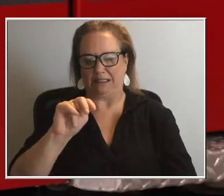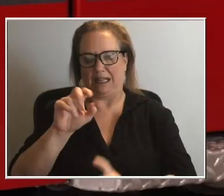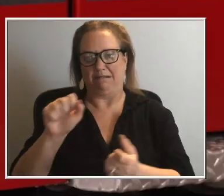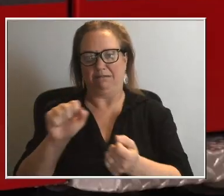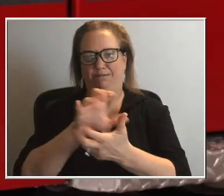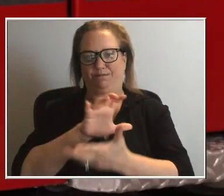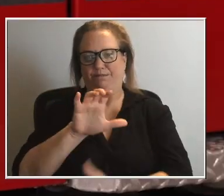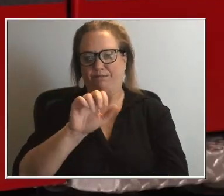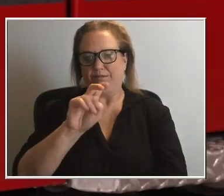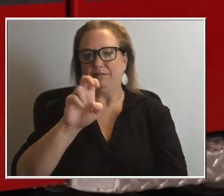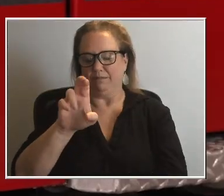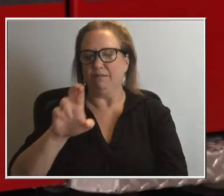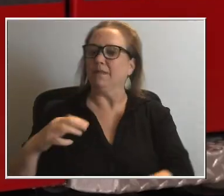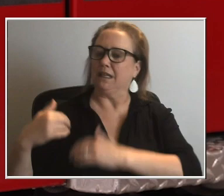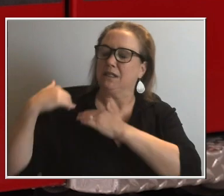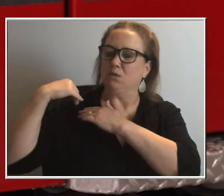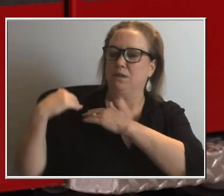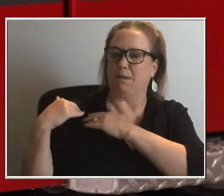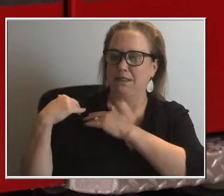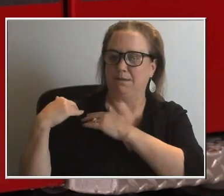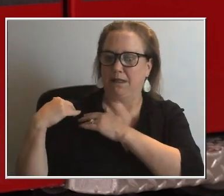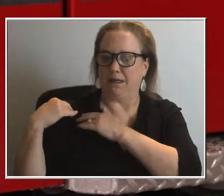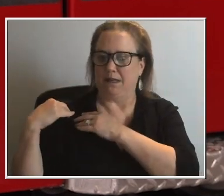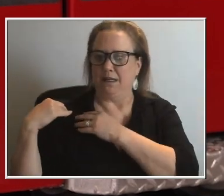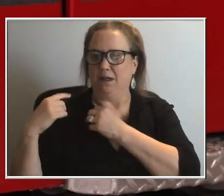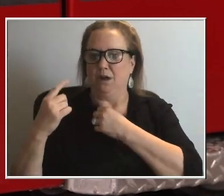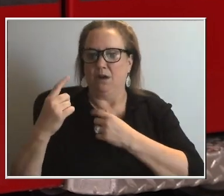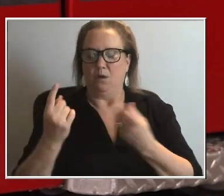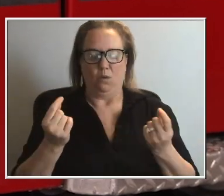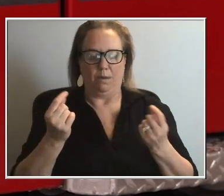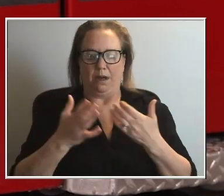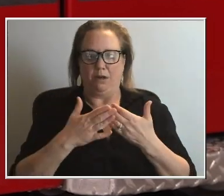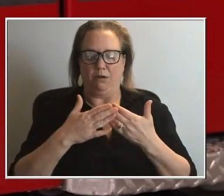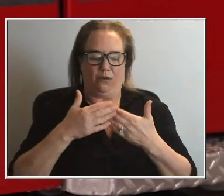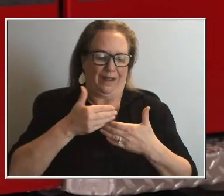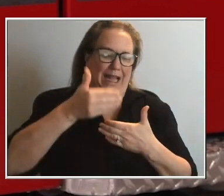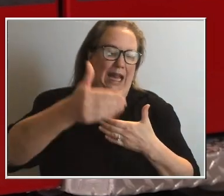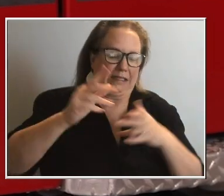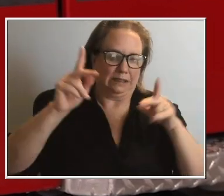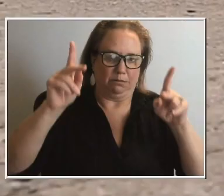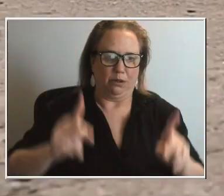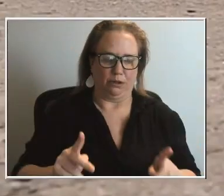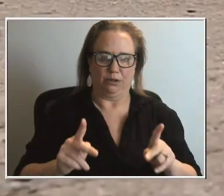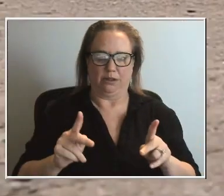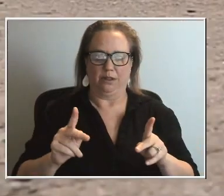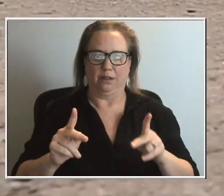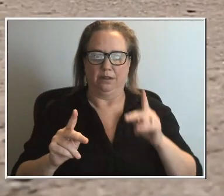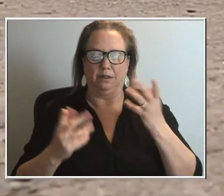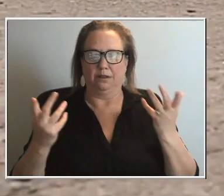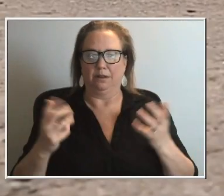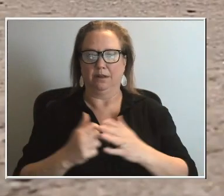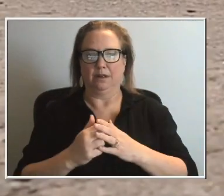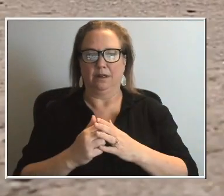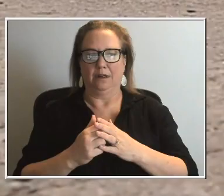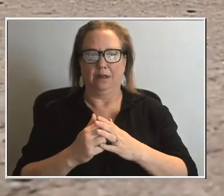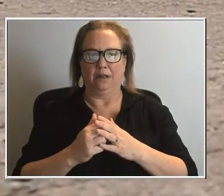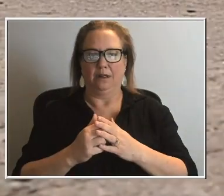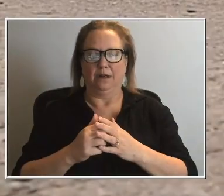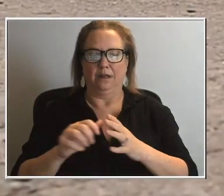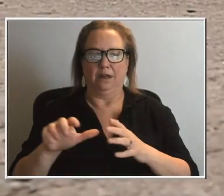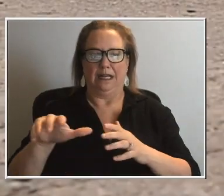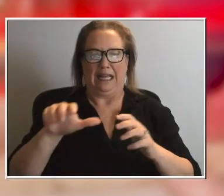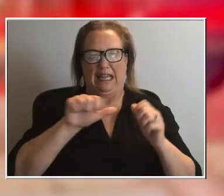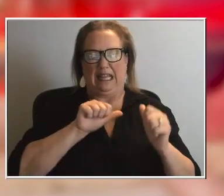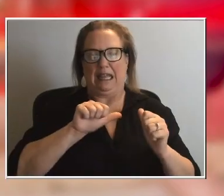It's a responsibility, and it's like, what am I going to do for the next person? So I leave it better, and I found it. He's stepped away from his active duties